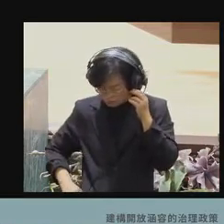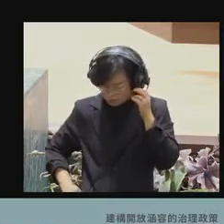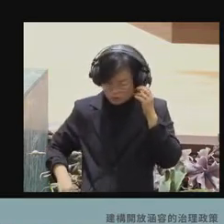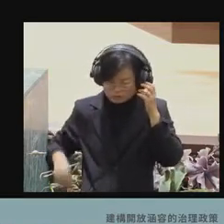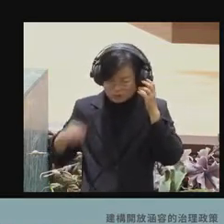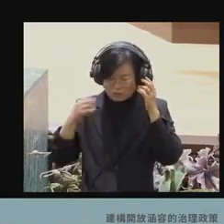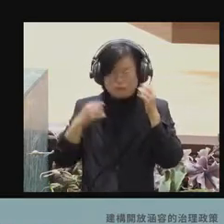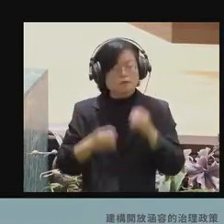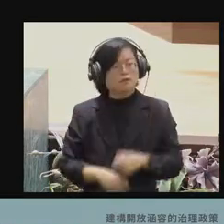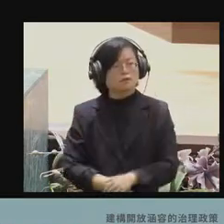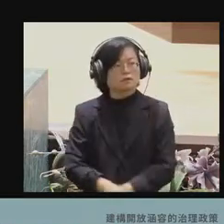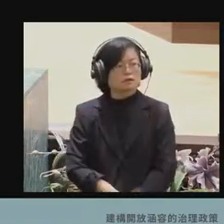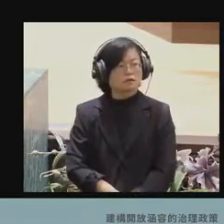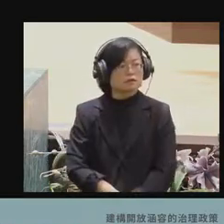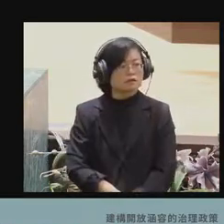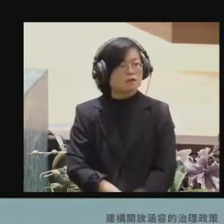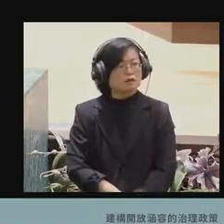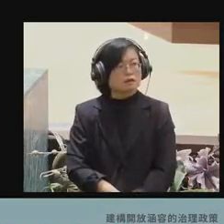hear me?